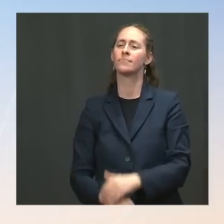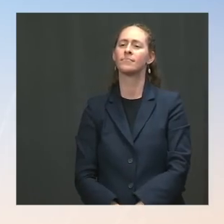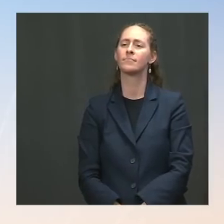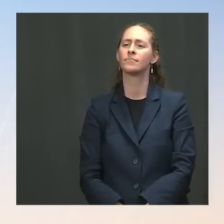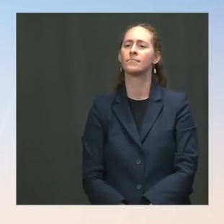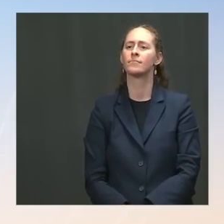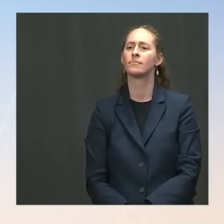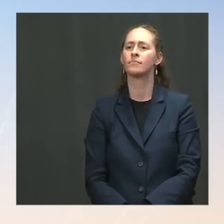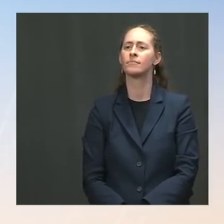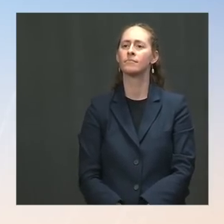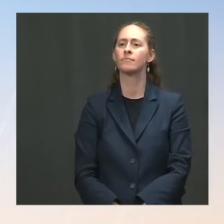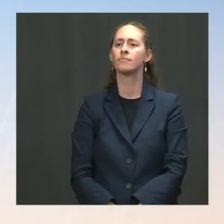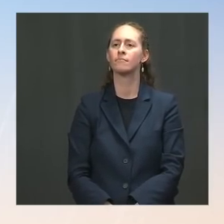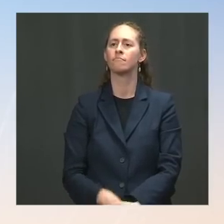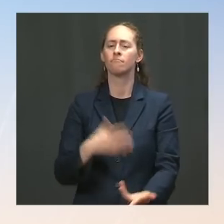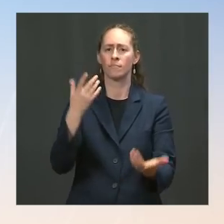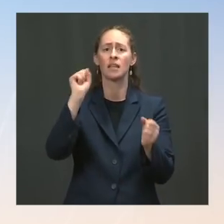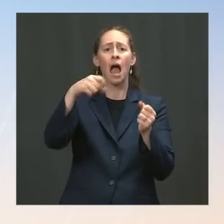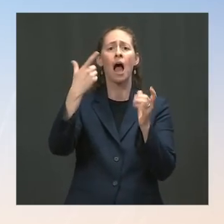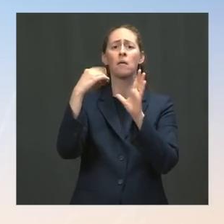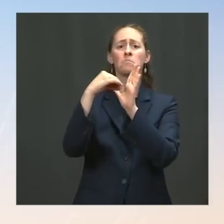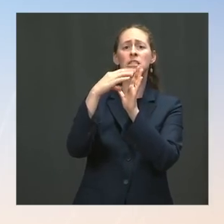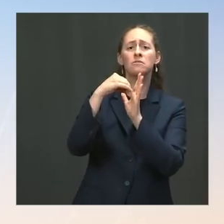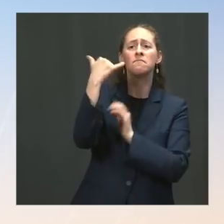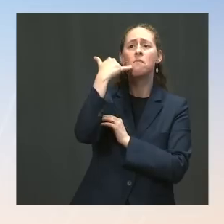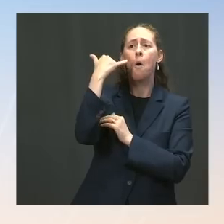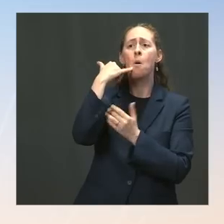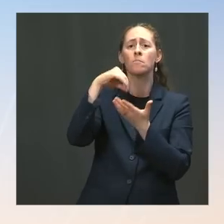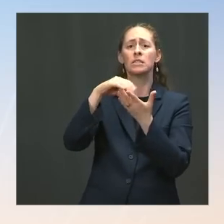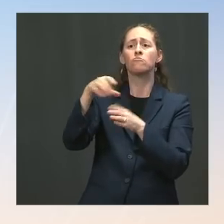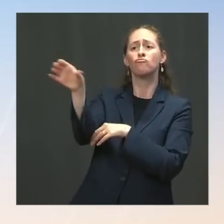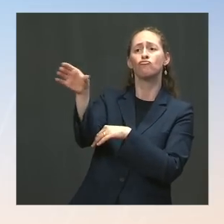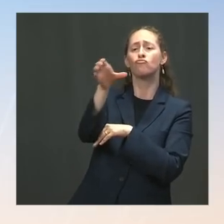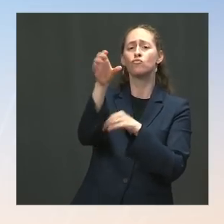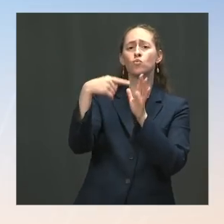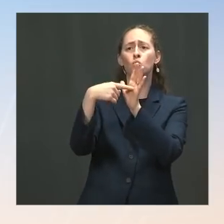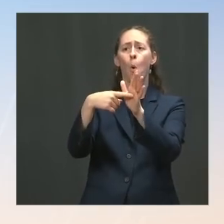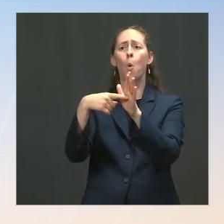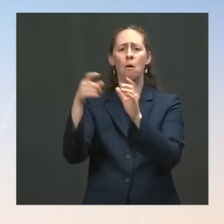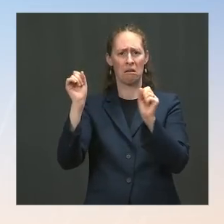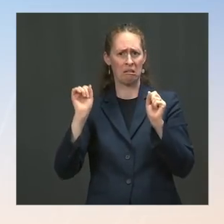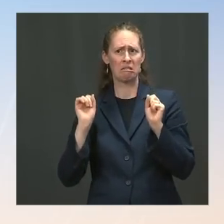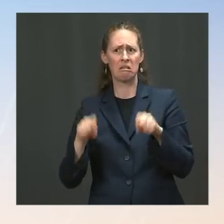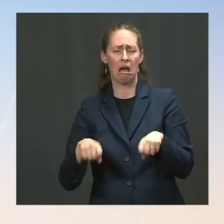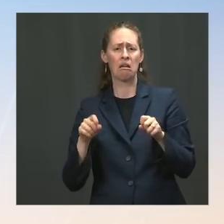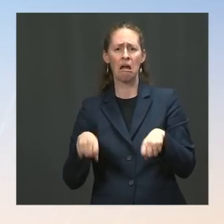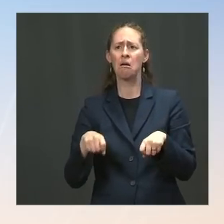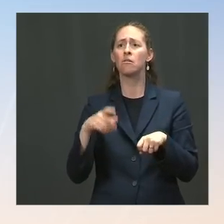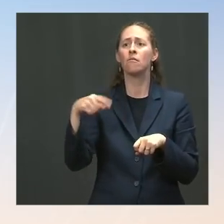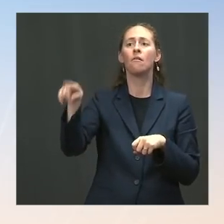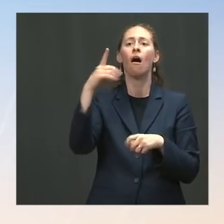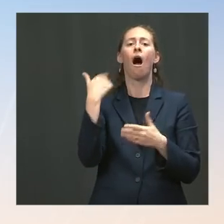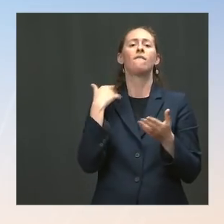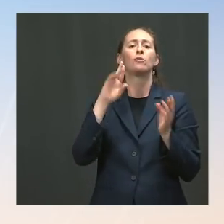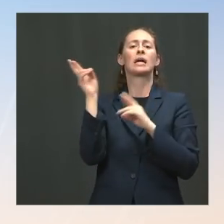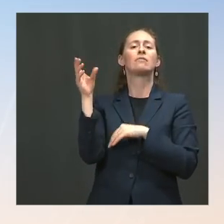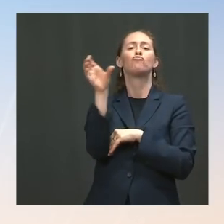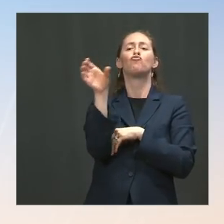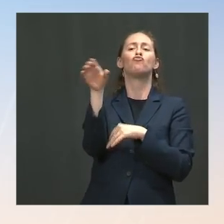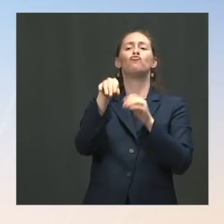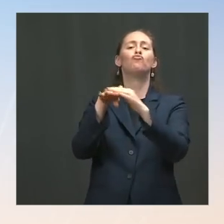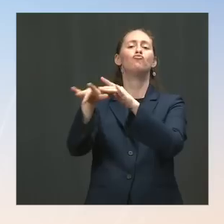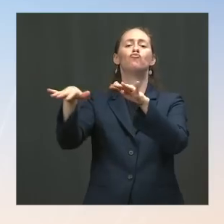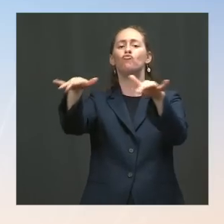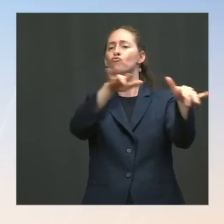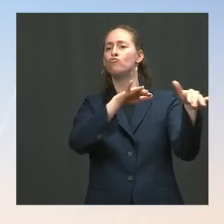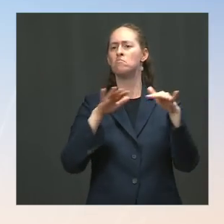provide the information. So there are basic guidelines along those lines that we have conveyed, and we will continue to convey as people have